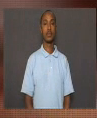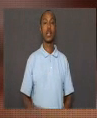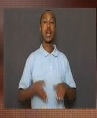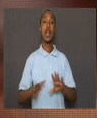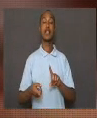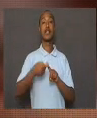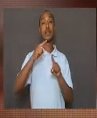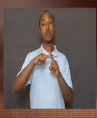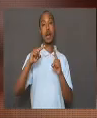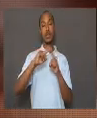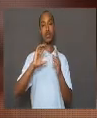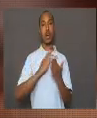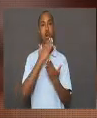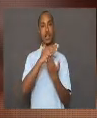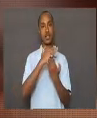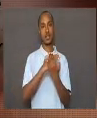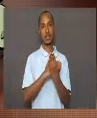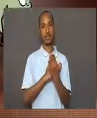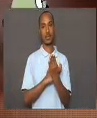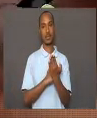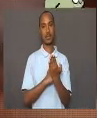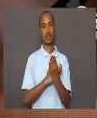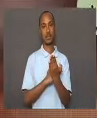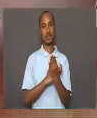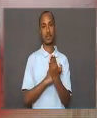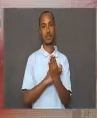Let's get back to our lesson.